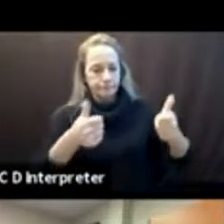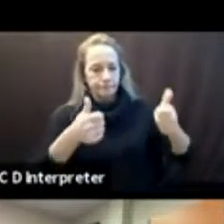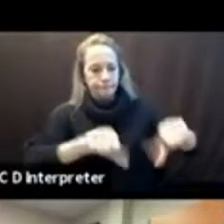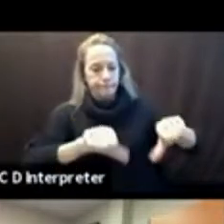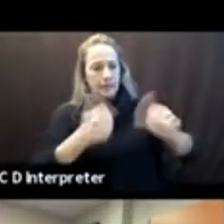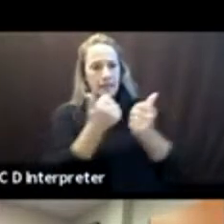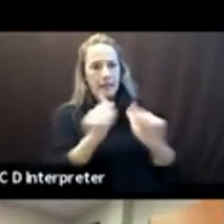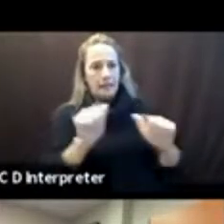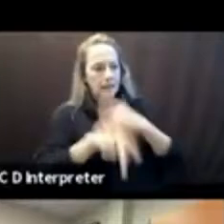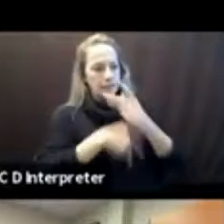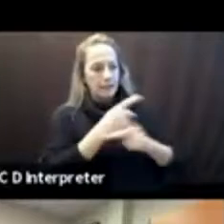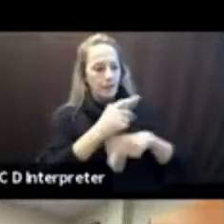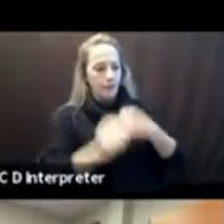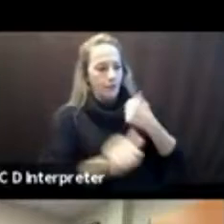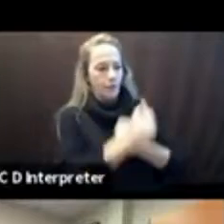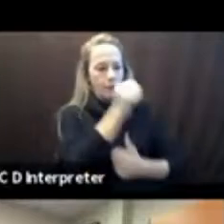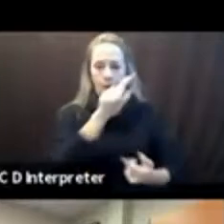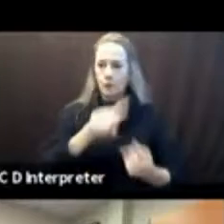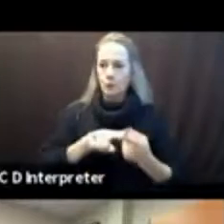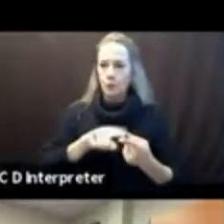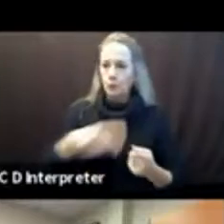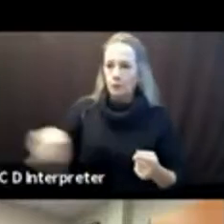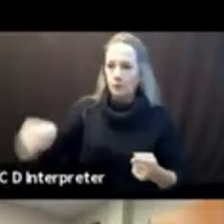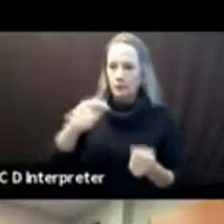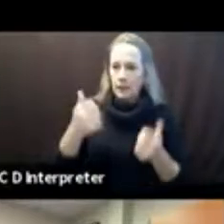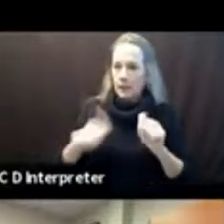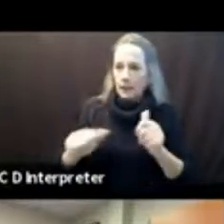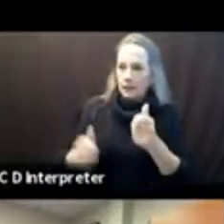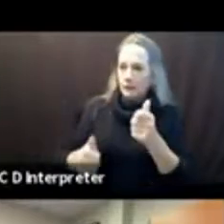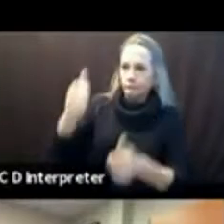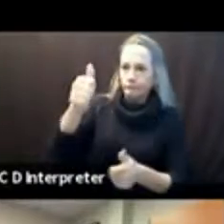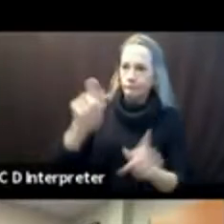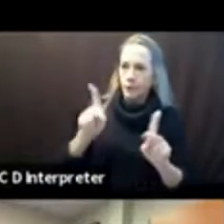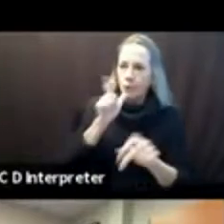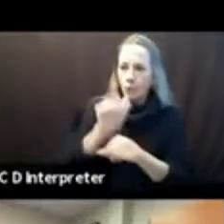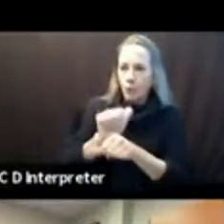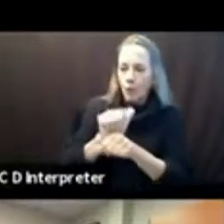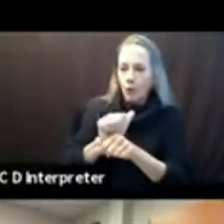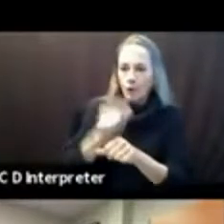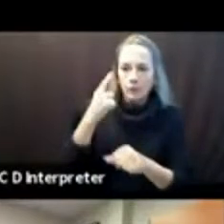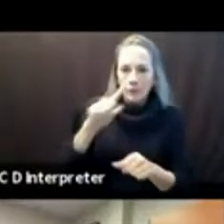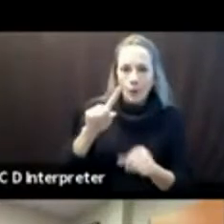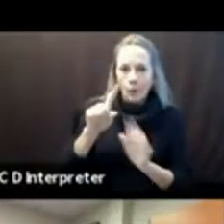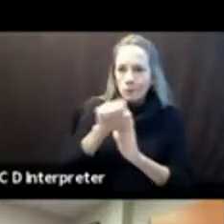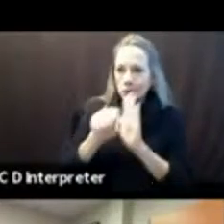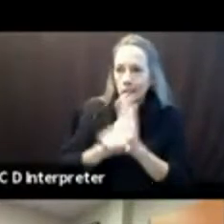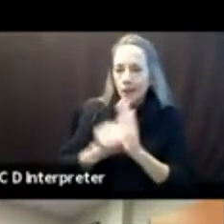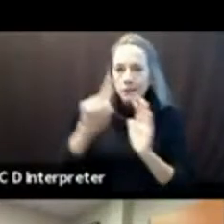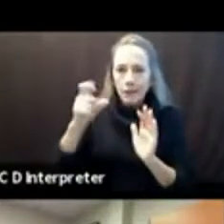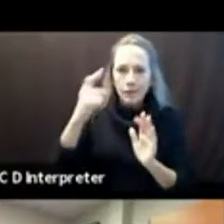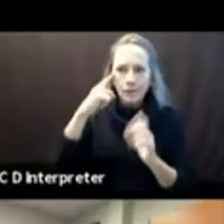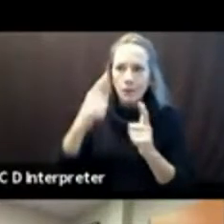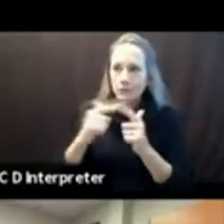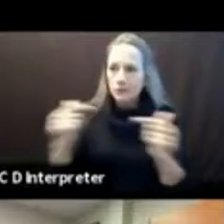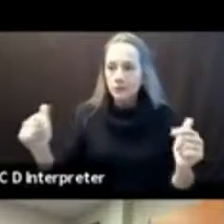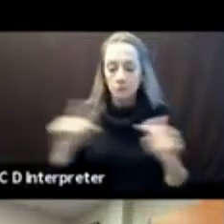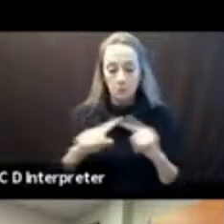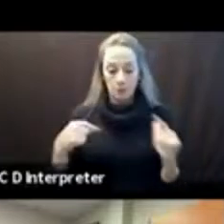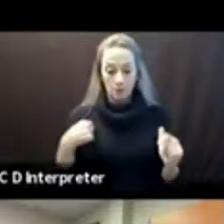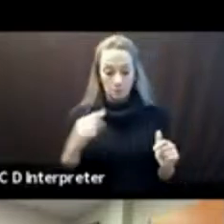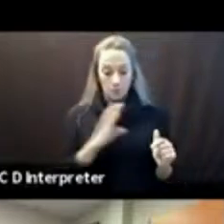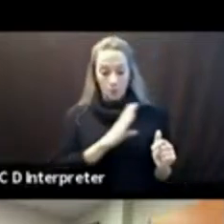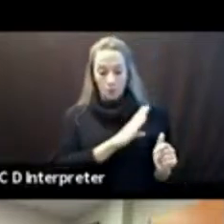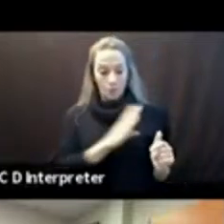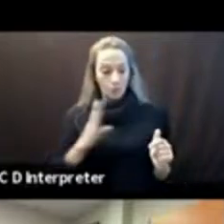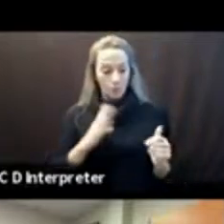any public official or any fellow citizen. What we can do as the board legally, I am unclear. Again, as I said,